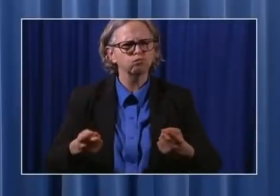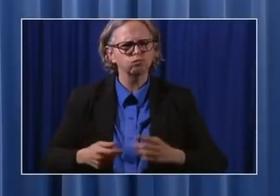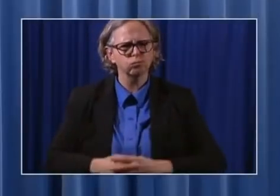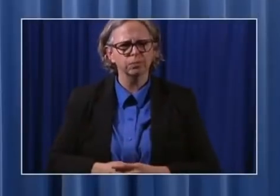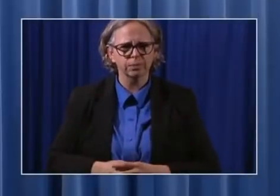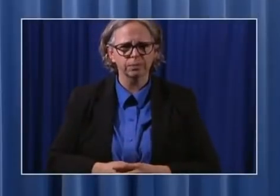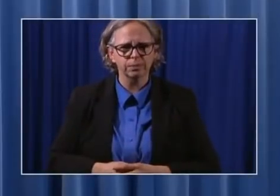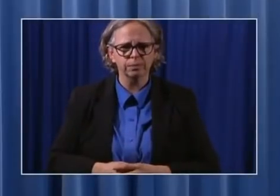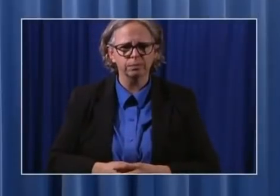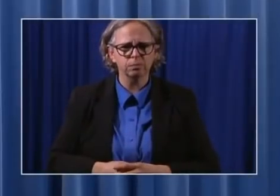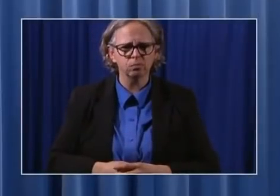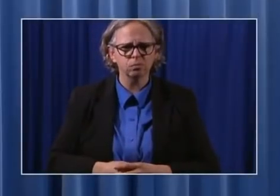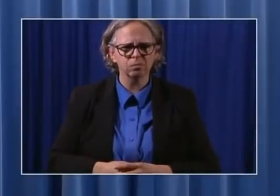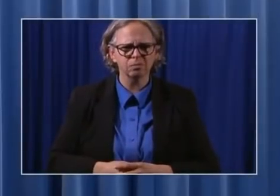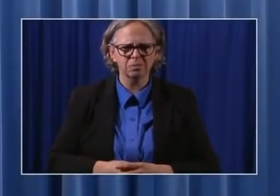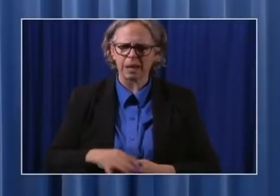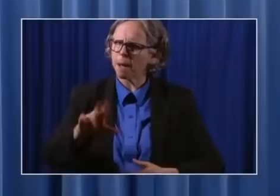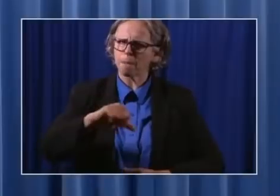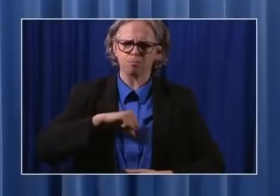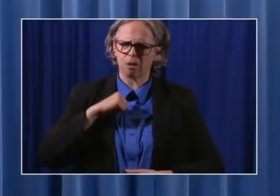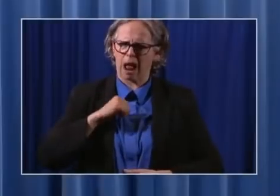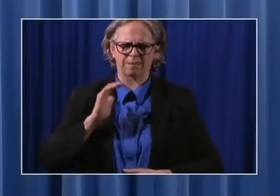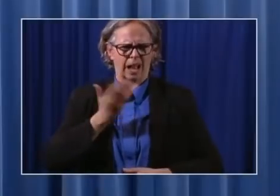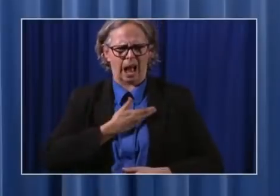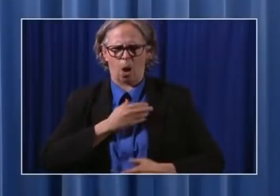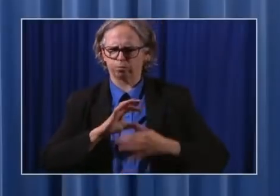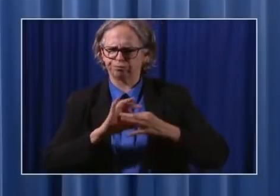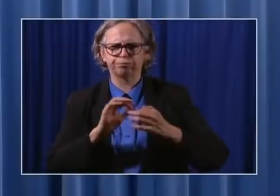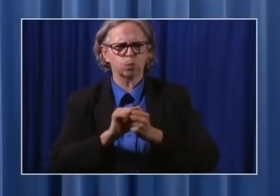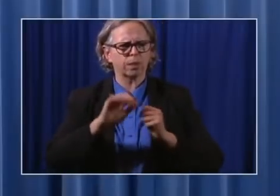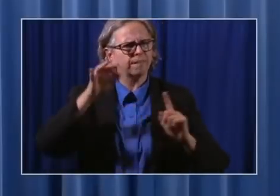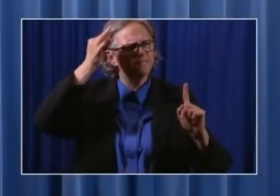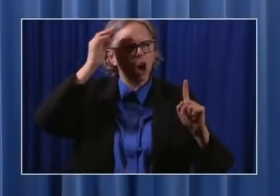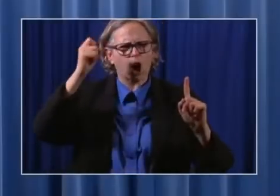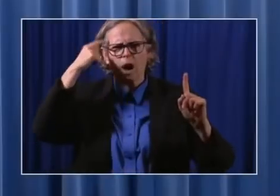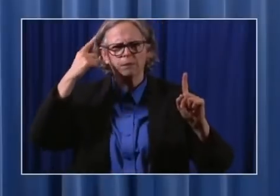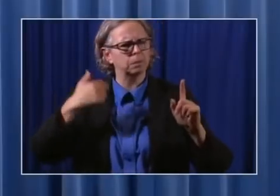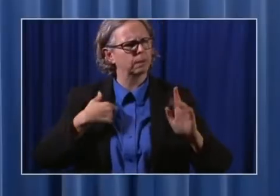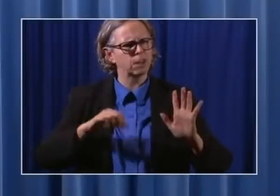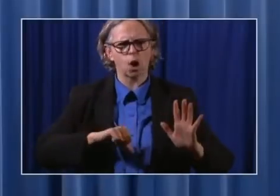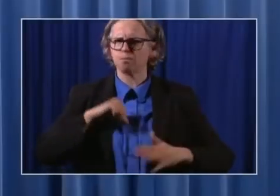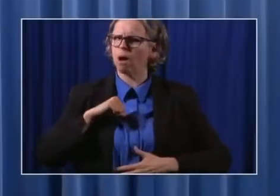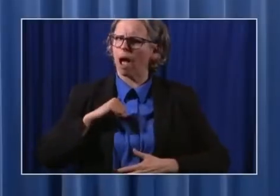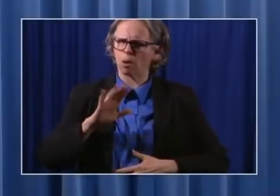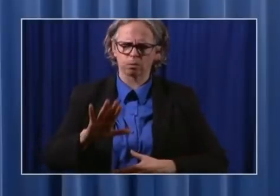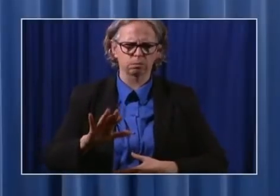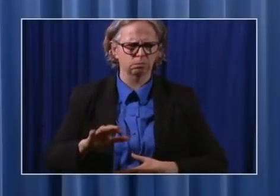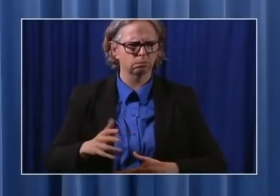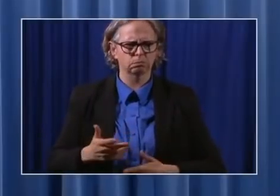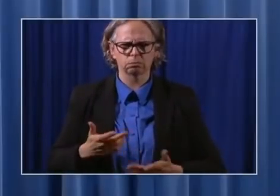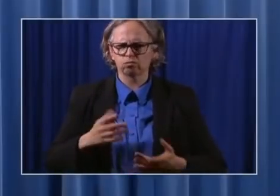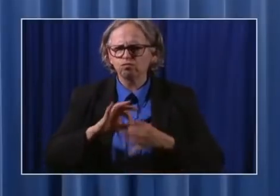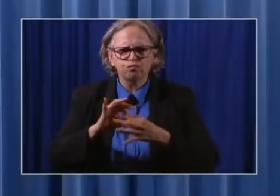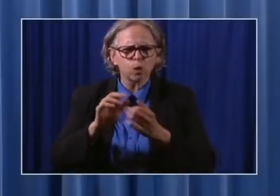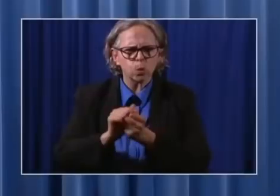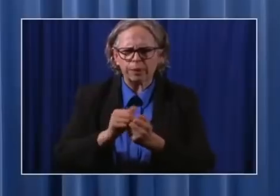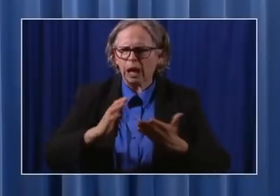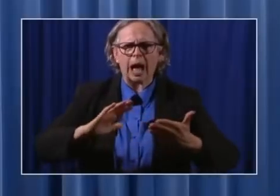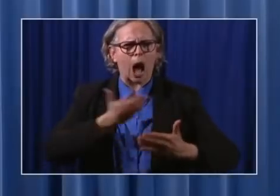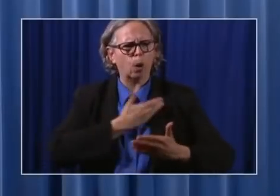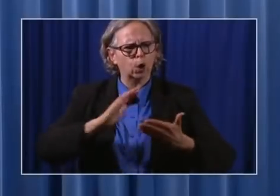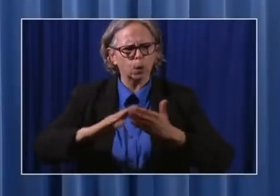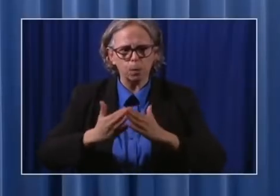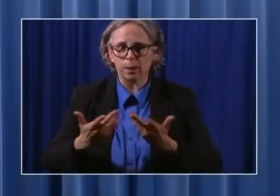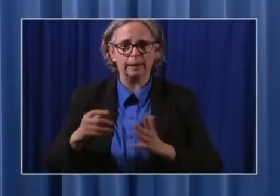Ohio. We're very proud of that relationship with the federal government, proud of that relationship for the state with the local community. So, you know, I don't know